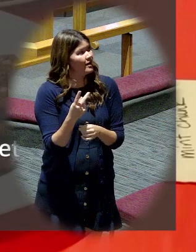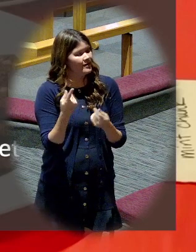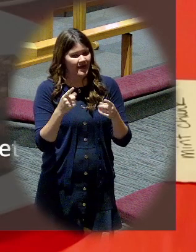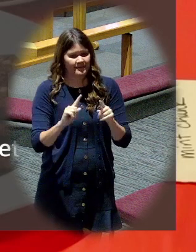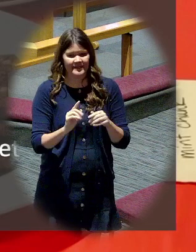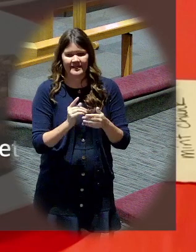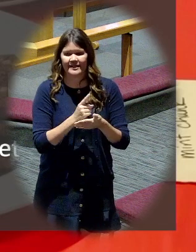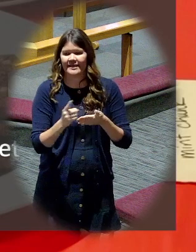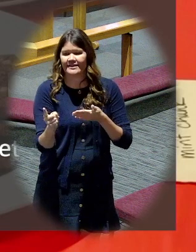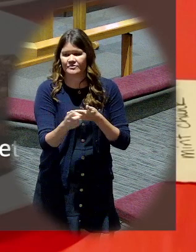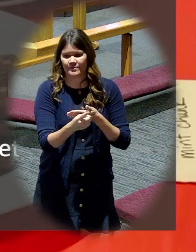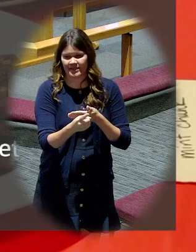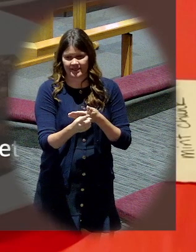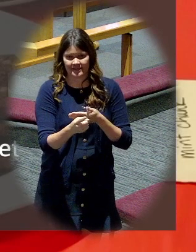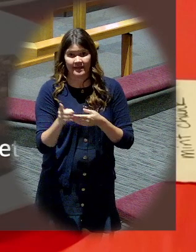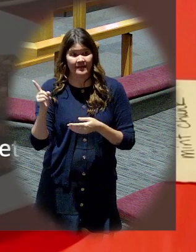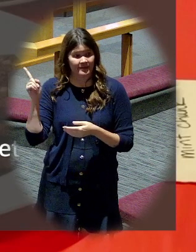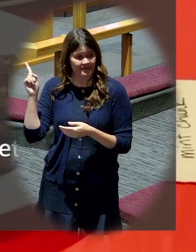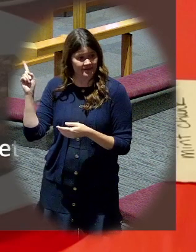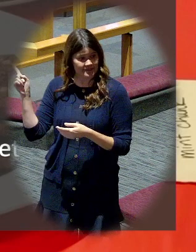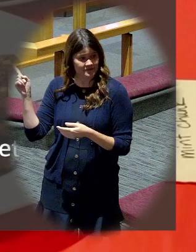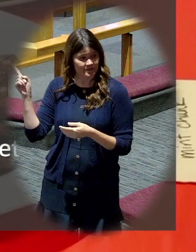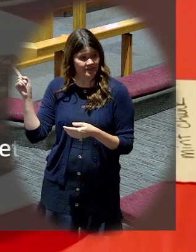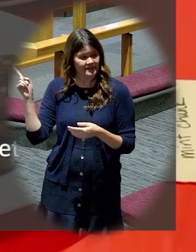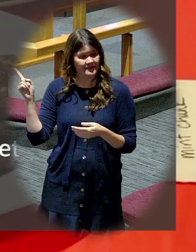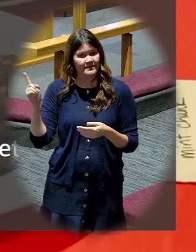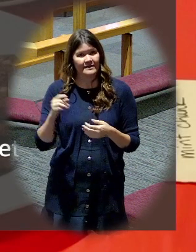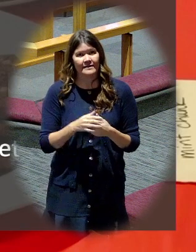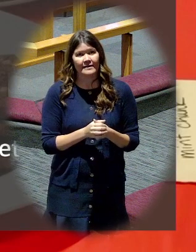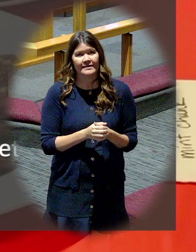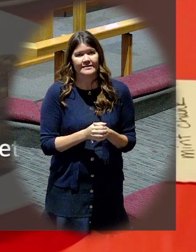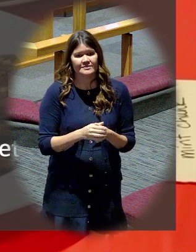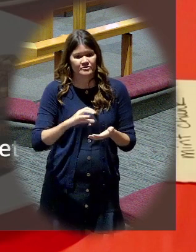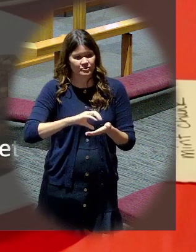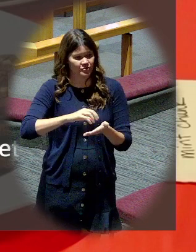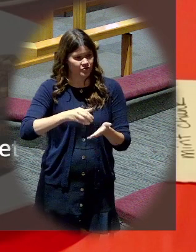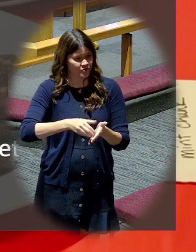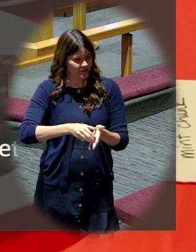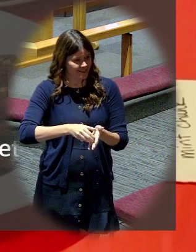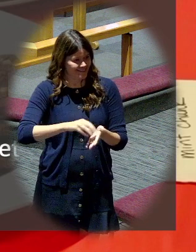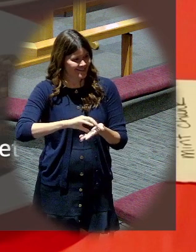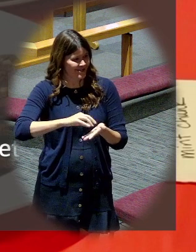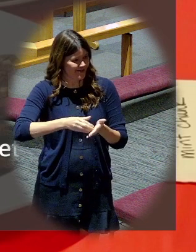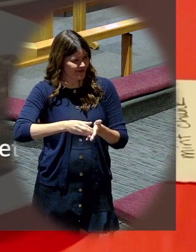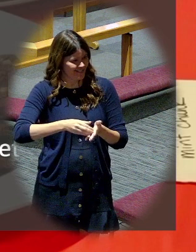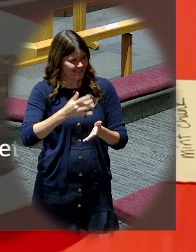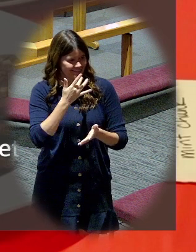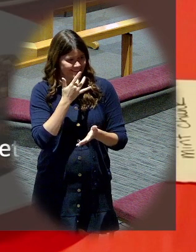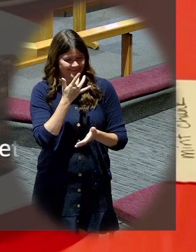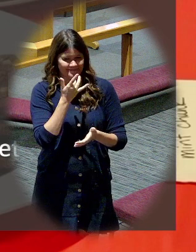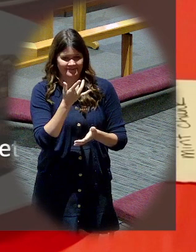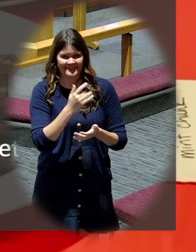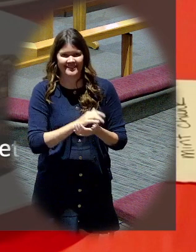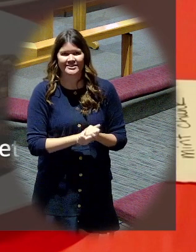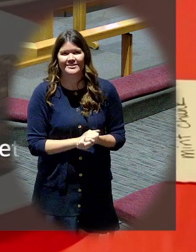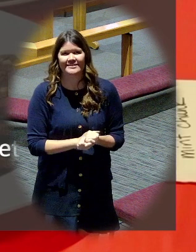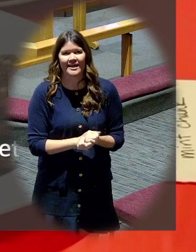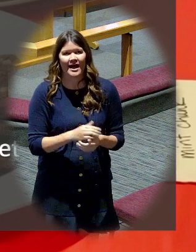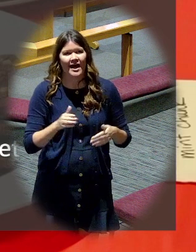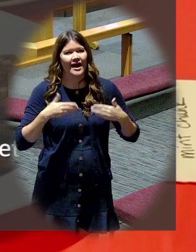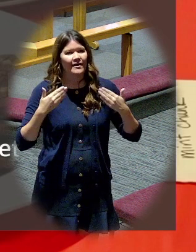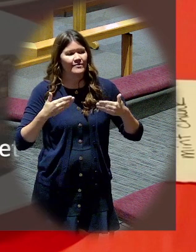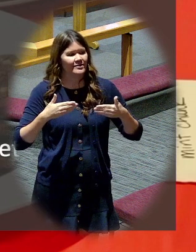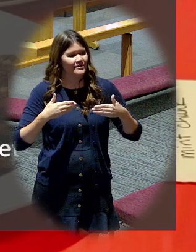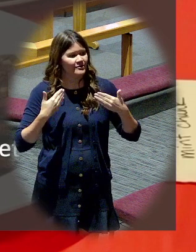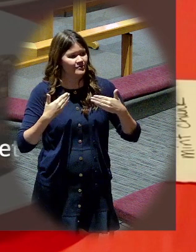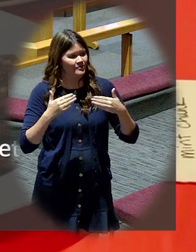week. This one is of particular interest because it's cookies. Cookies are good. Our youth are going to do